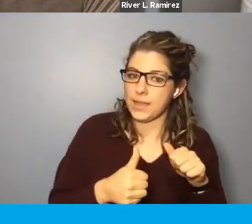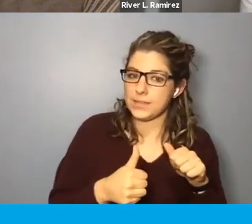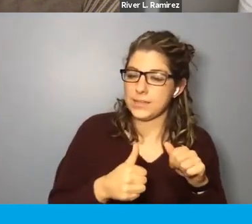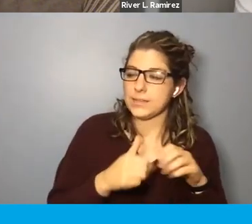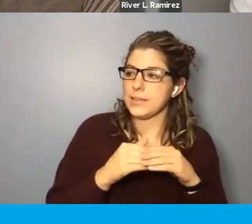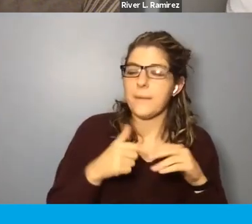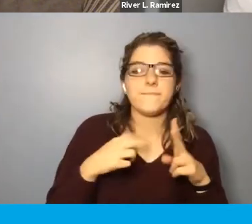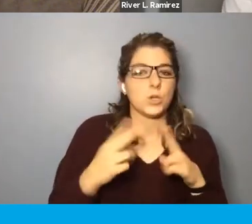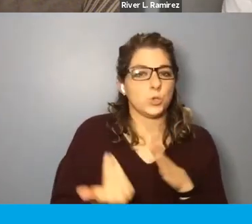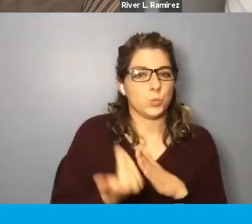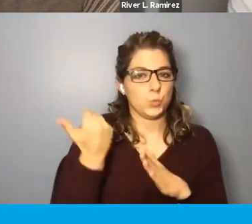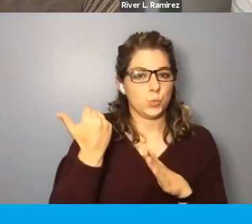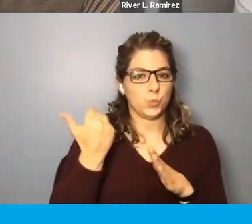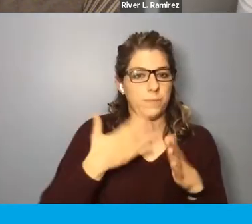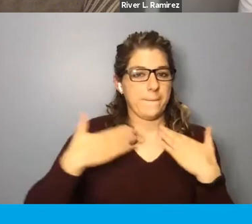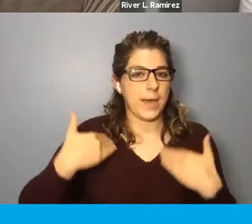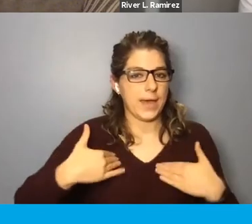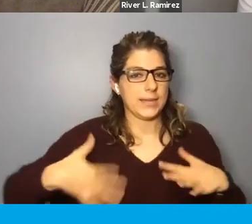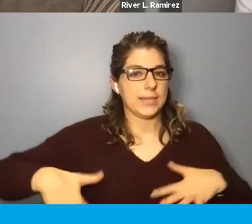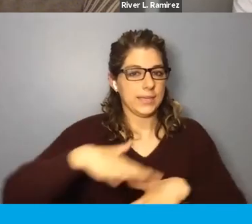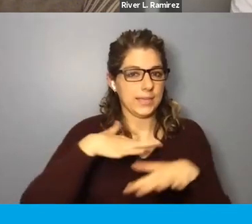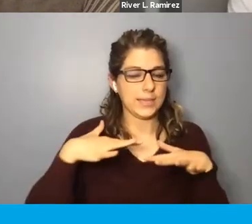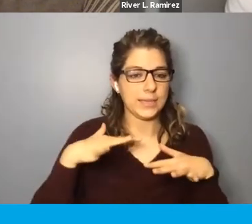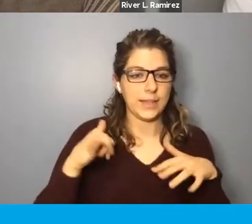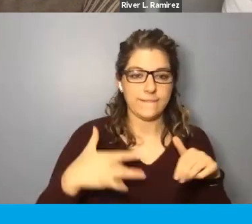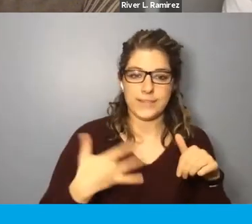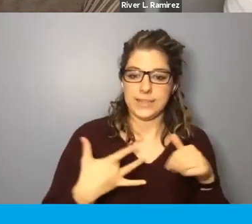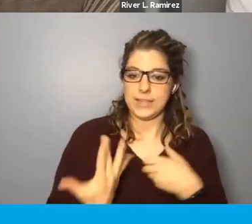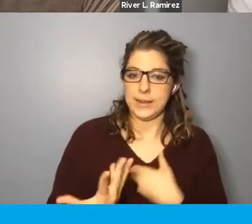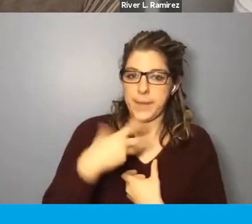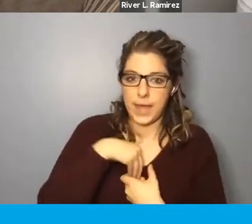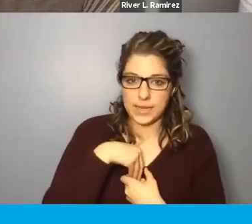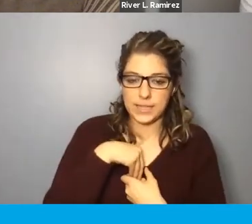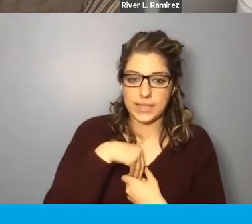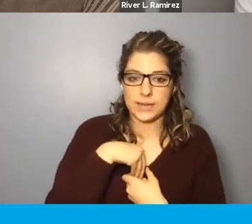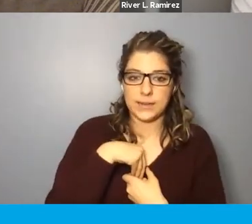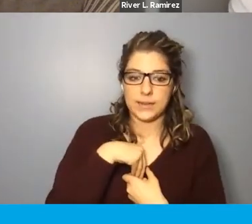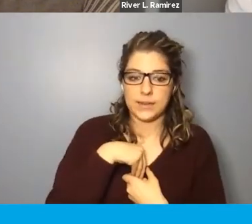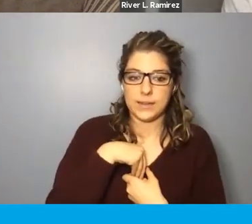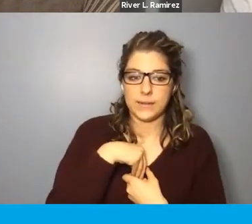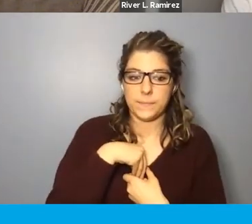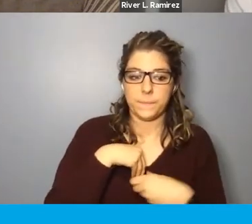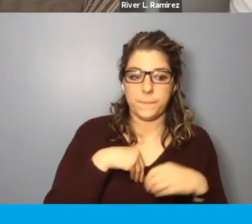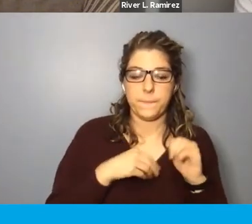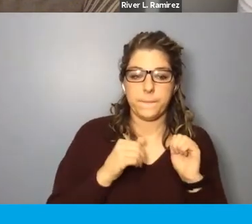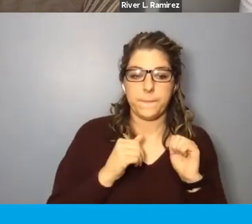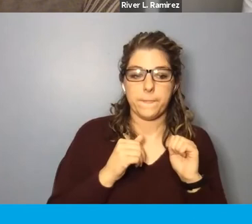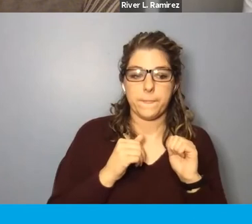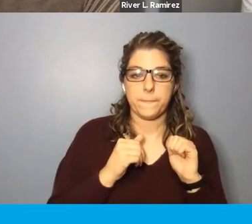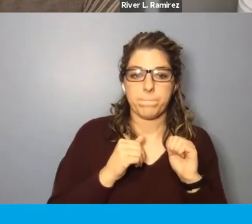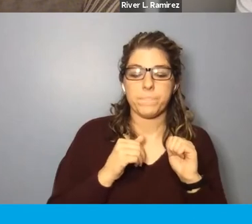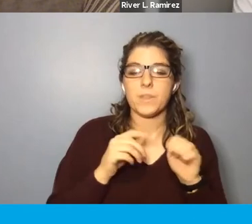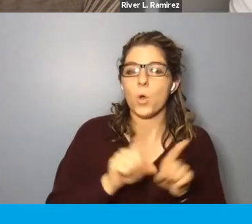I'm very new to being in my body, like to feeling embodied in my body. So, and